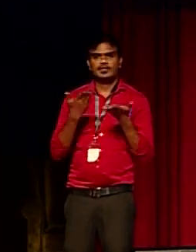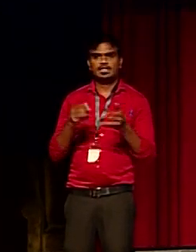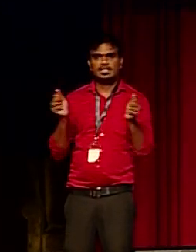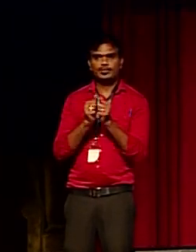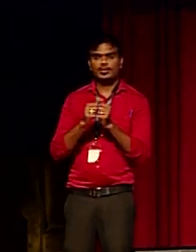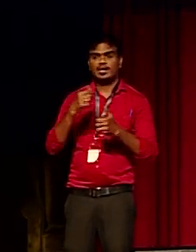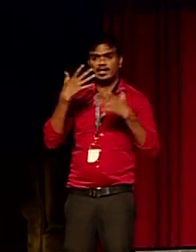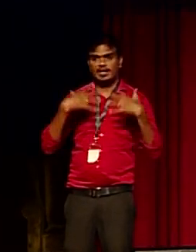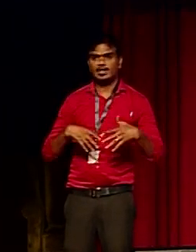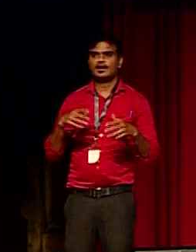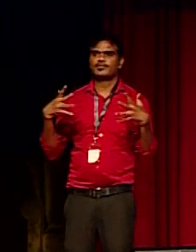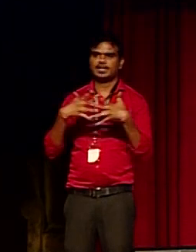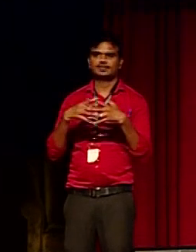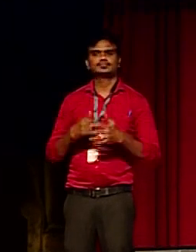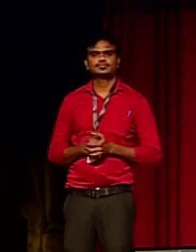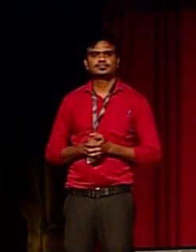his able-bodied friends.